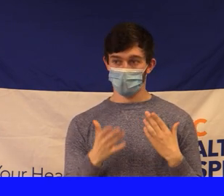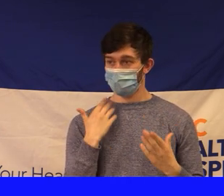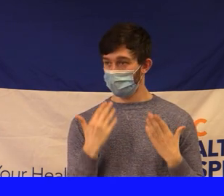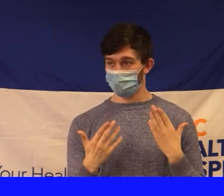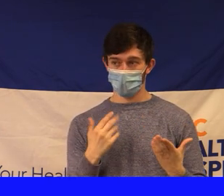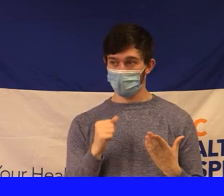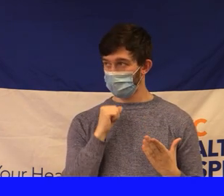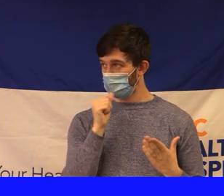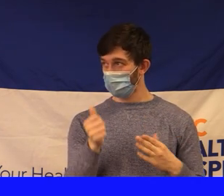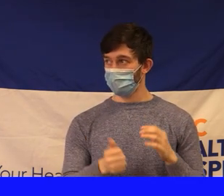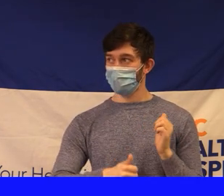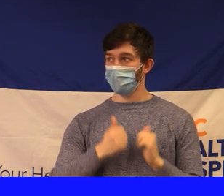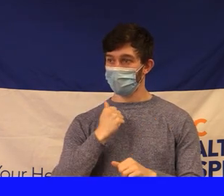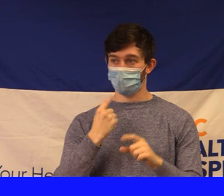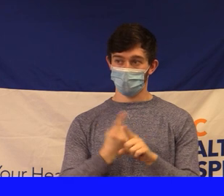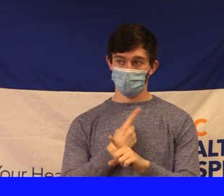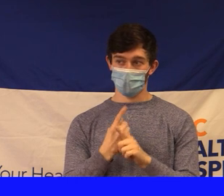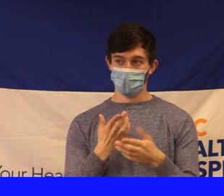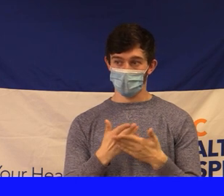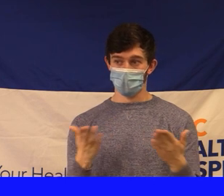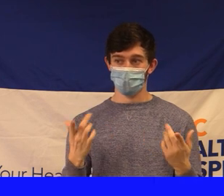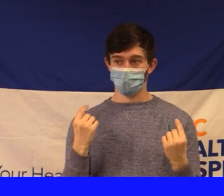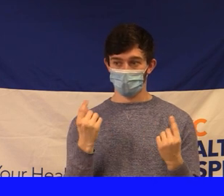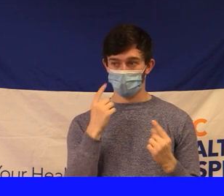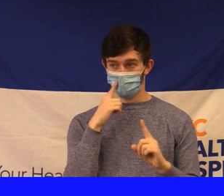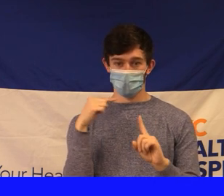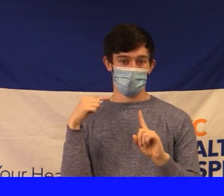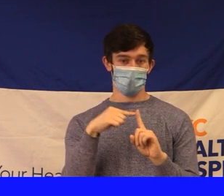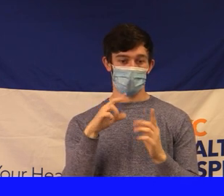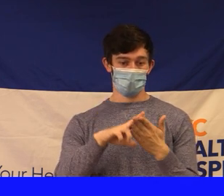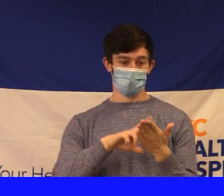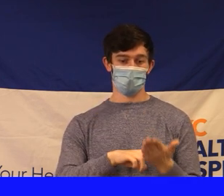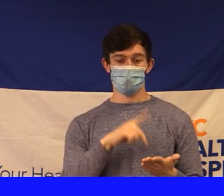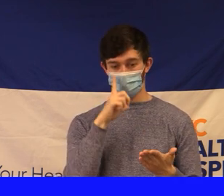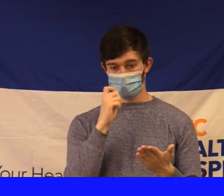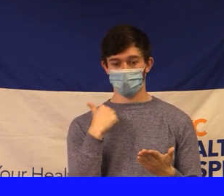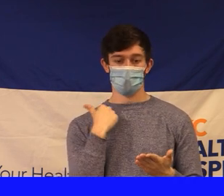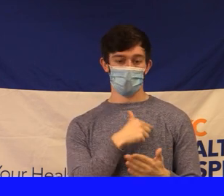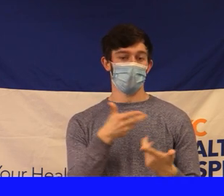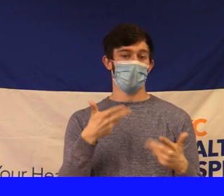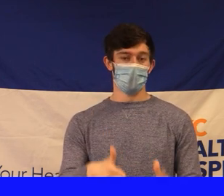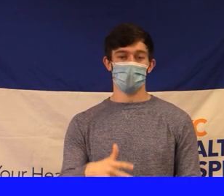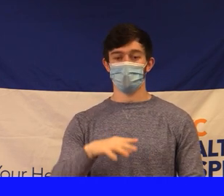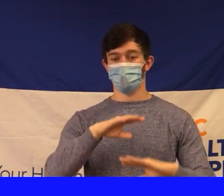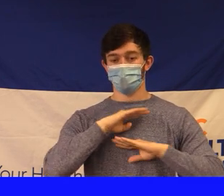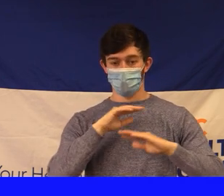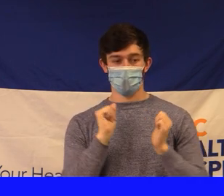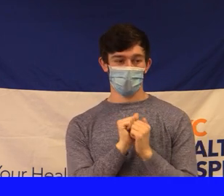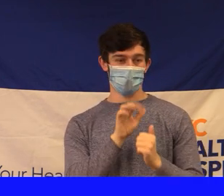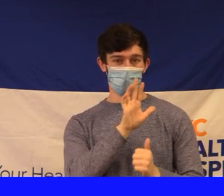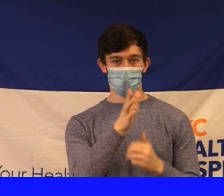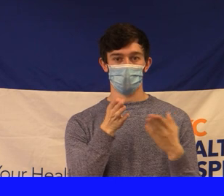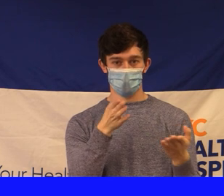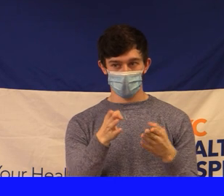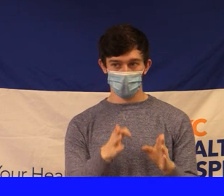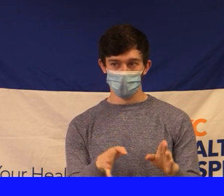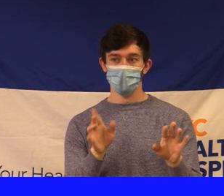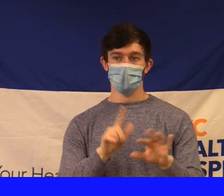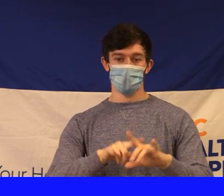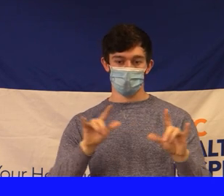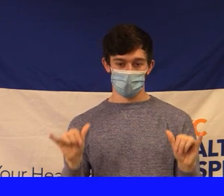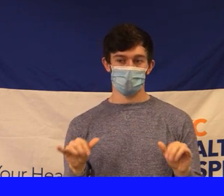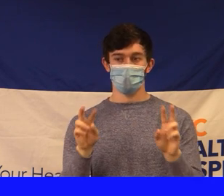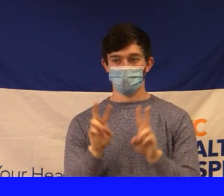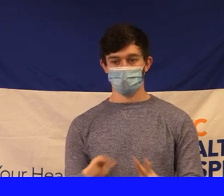most appropriate thing to do for this contract because we are very happy with the services. But at the same time, the value